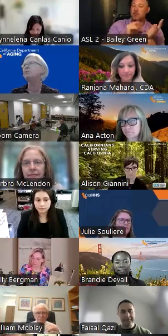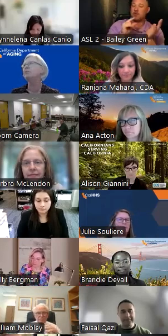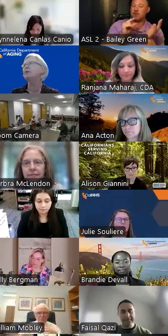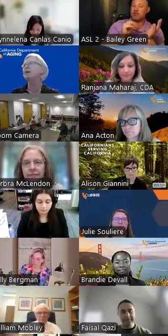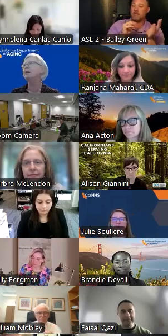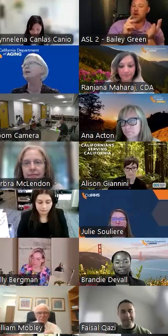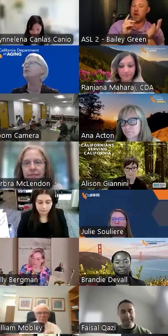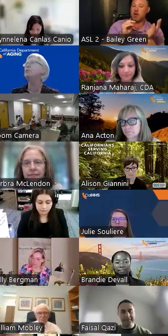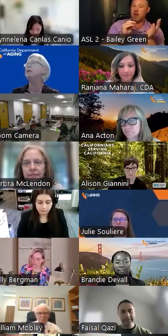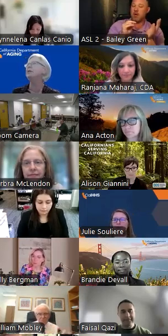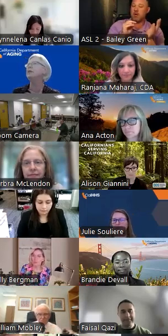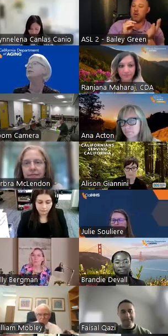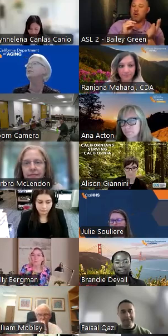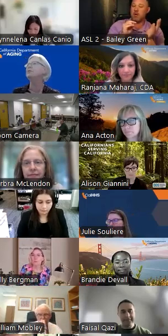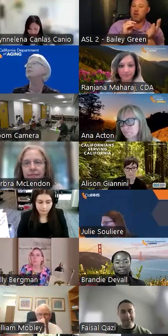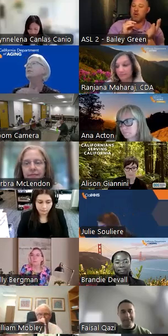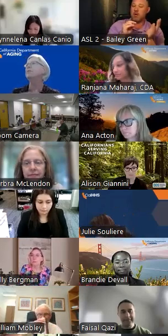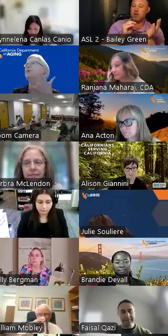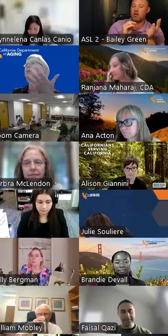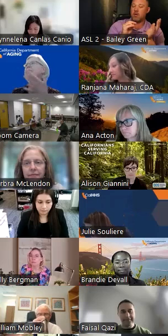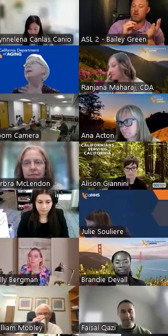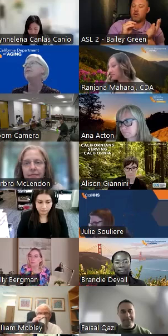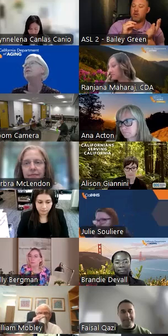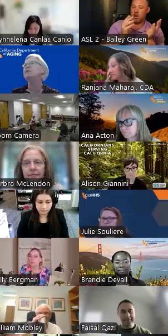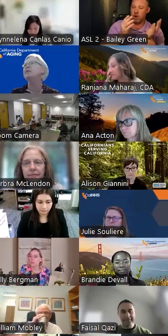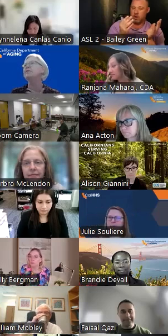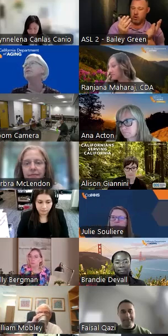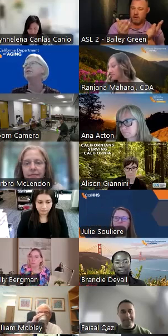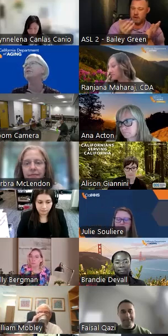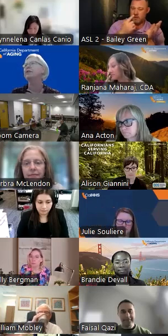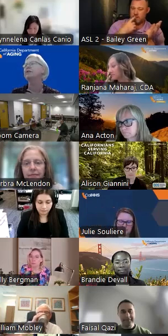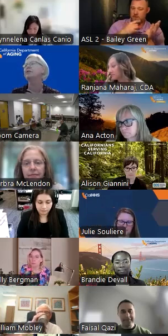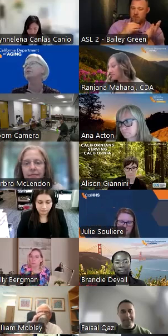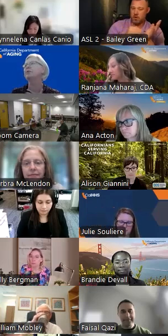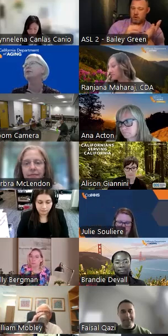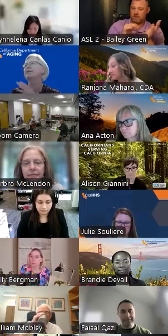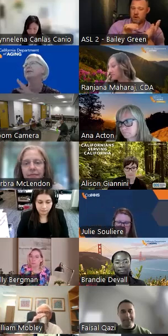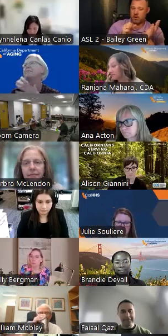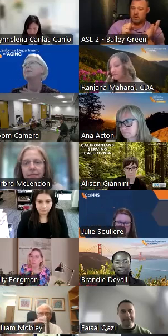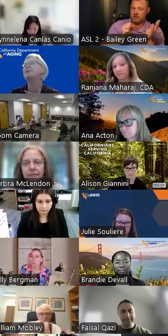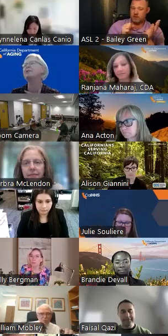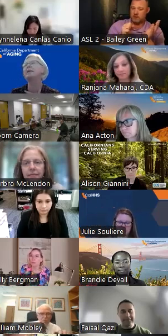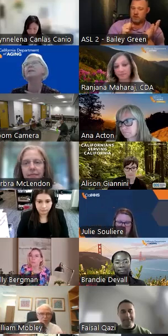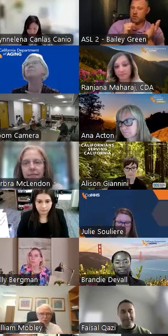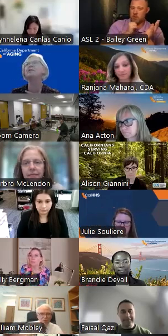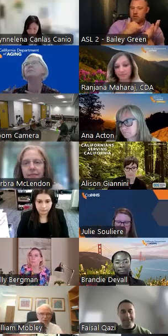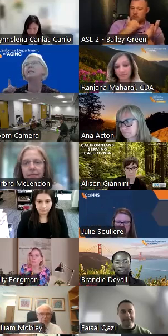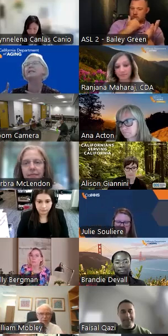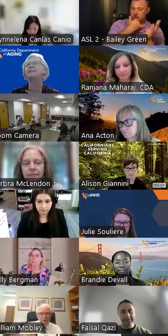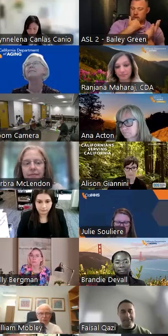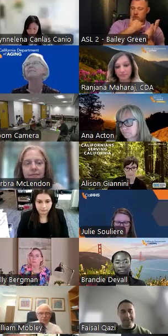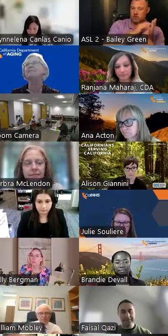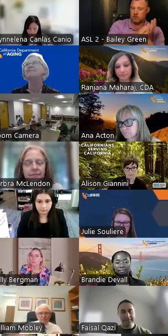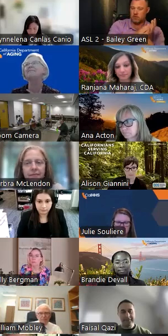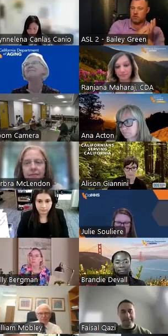are you in appearing on behalf of Dr. Farias, or am I